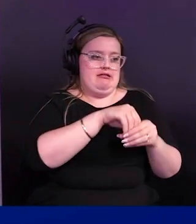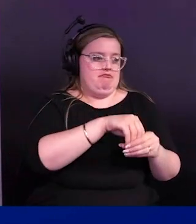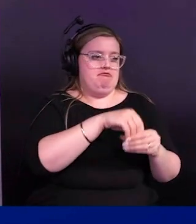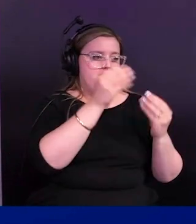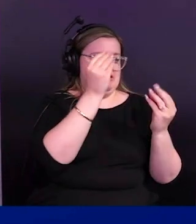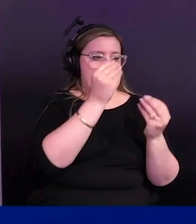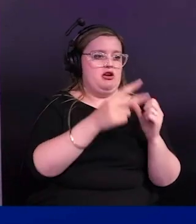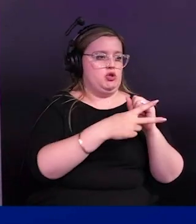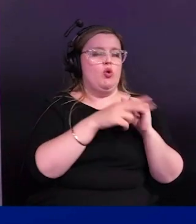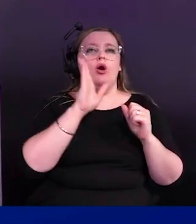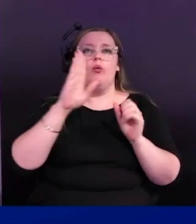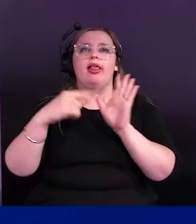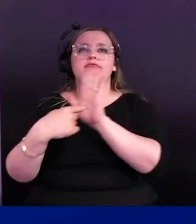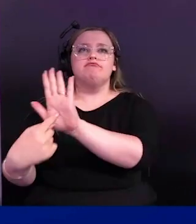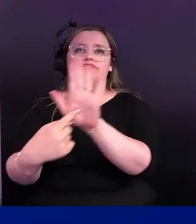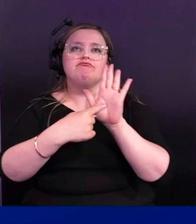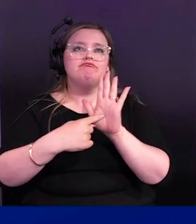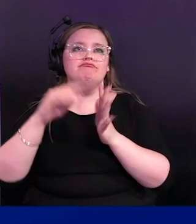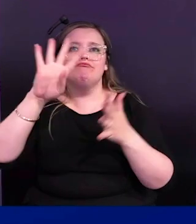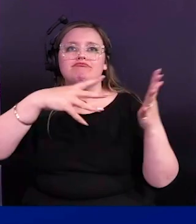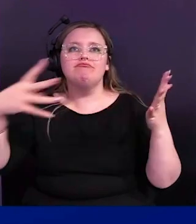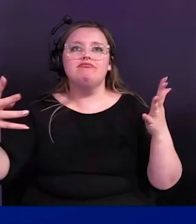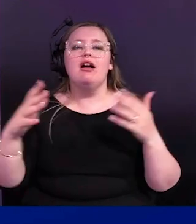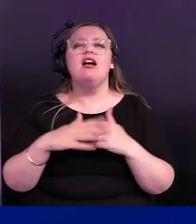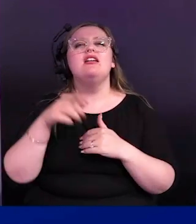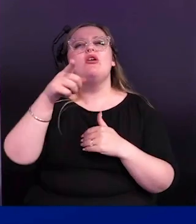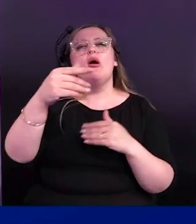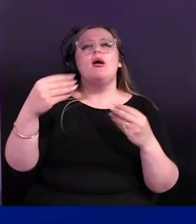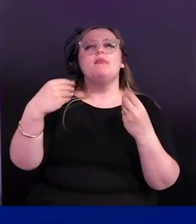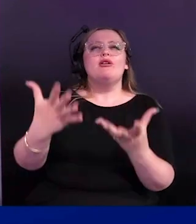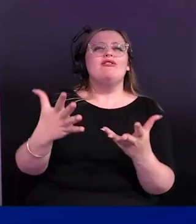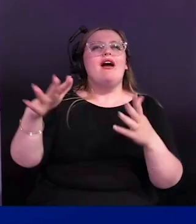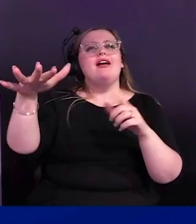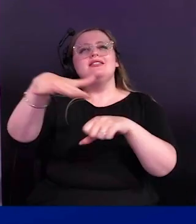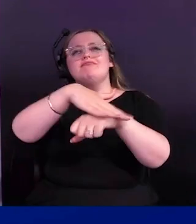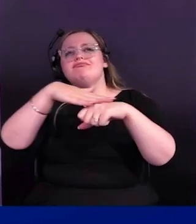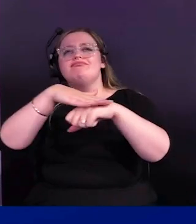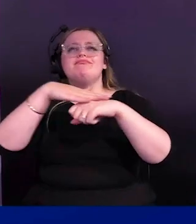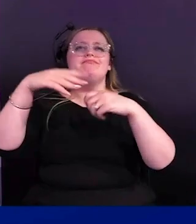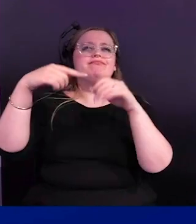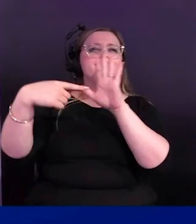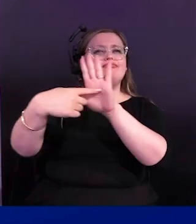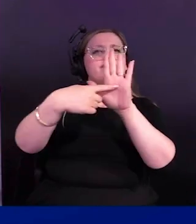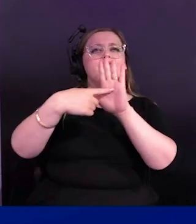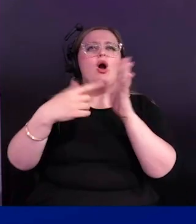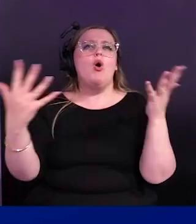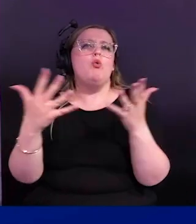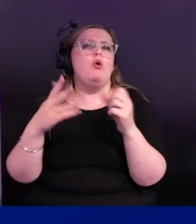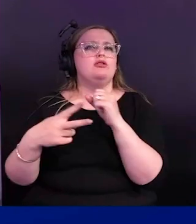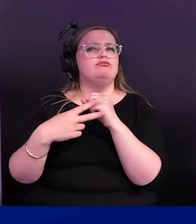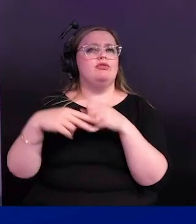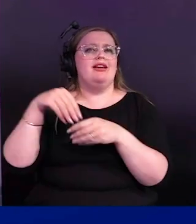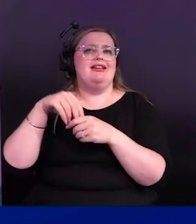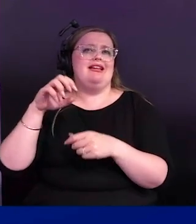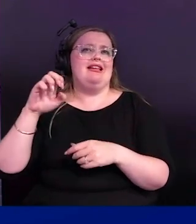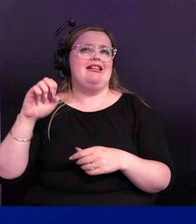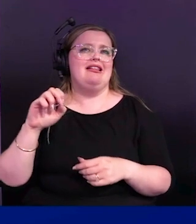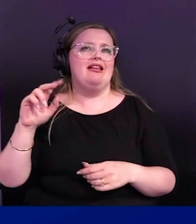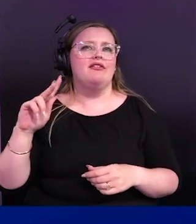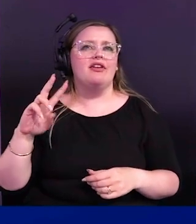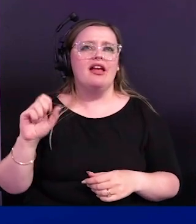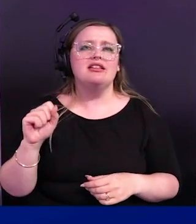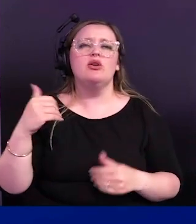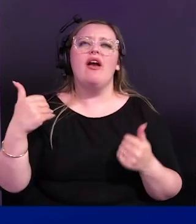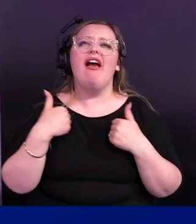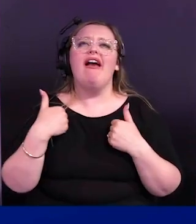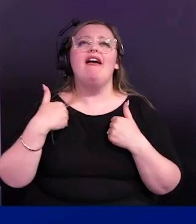have is, as the name implies, kind of a high level overview, the big picture of what you're storing in your EDS. So we have account activity over time.